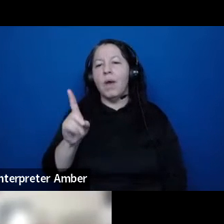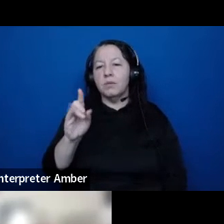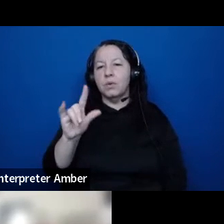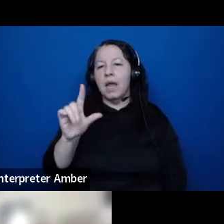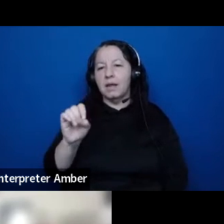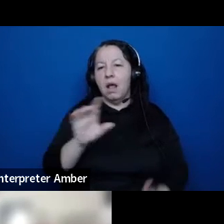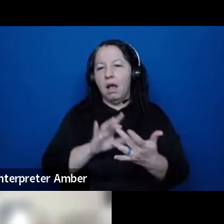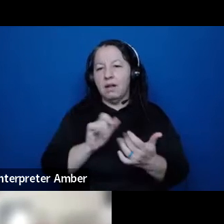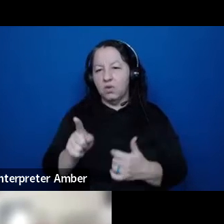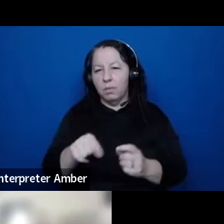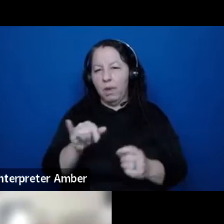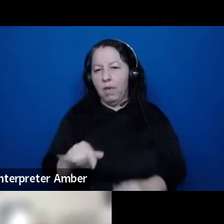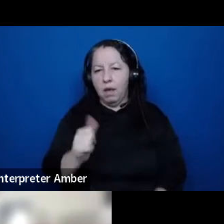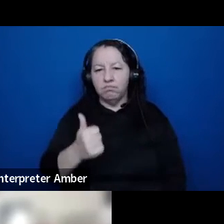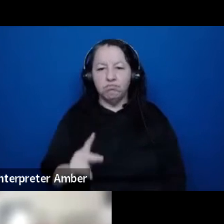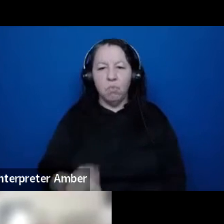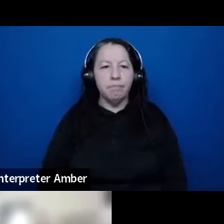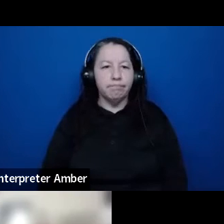that.